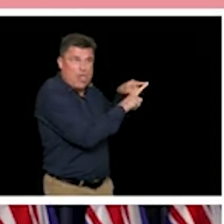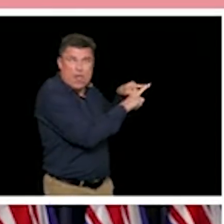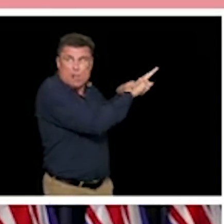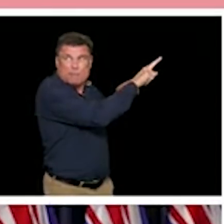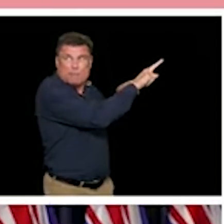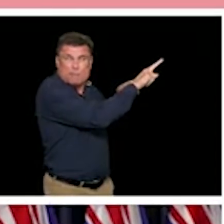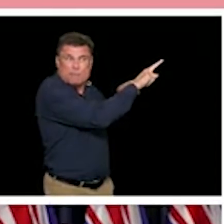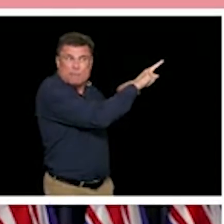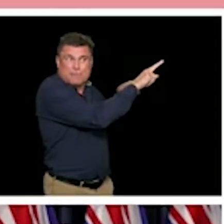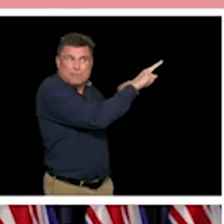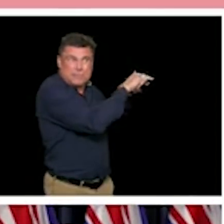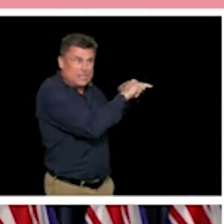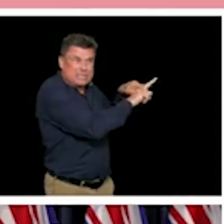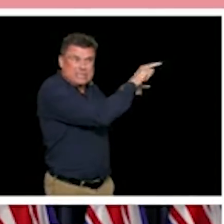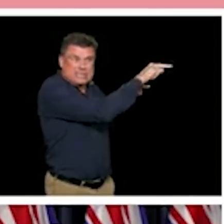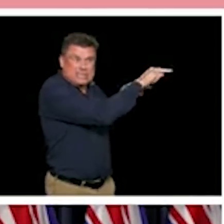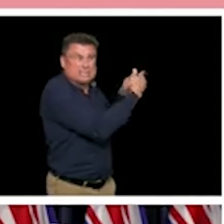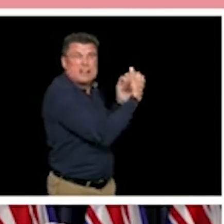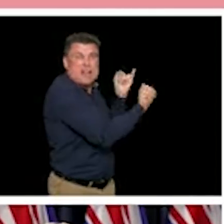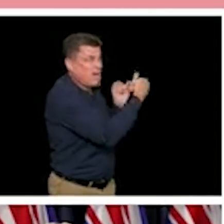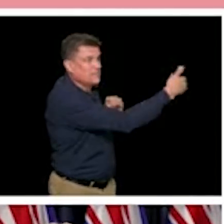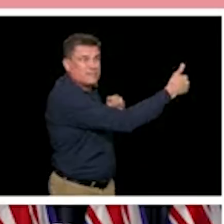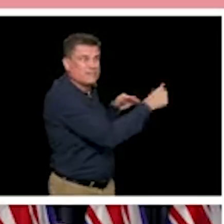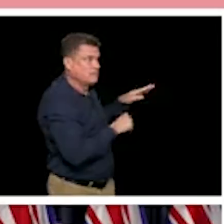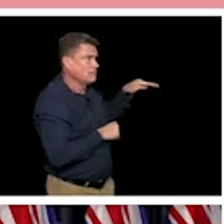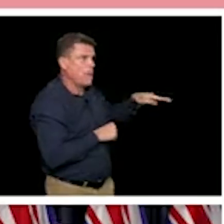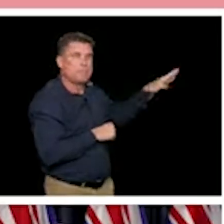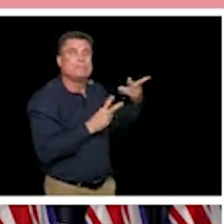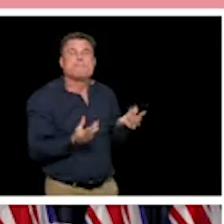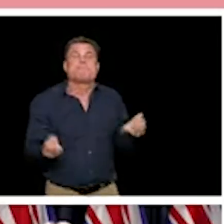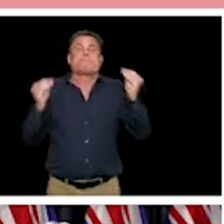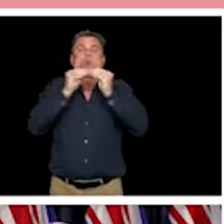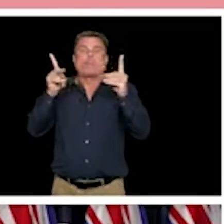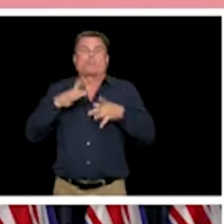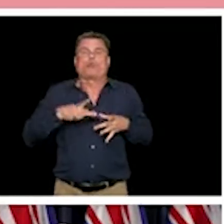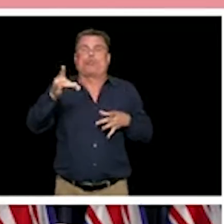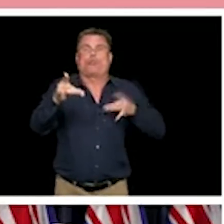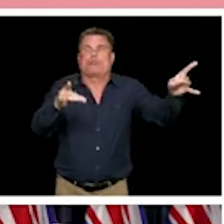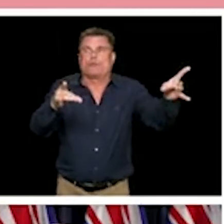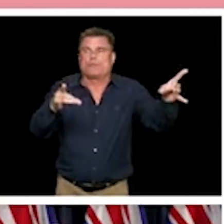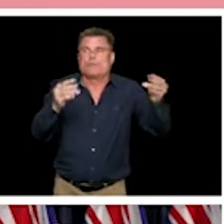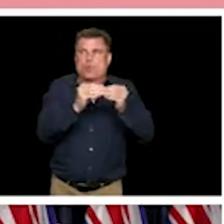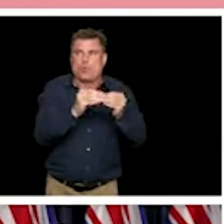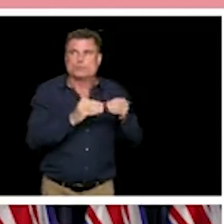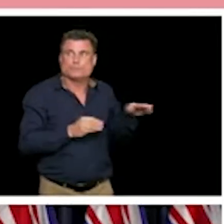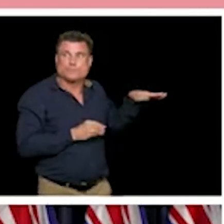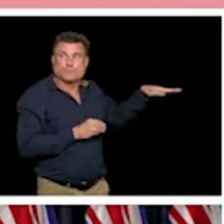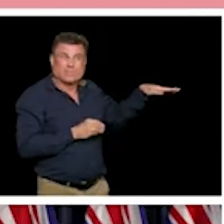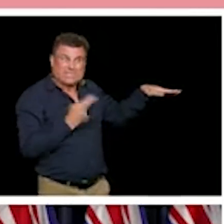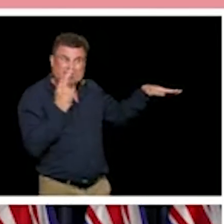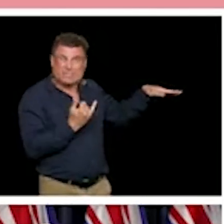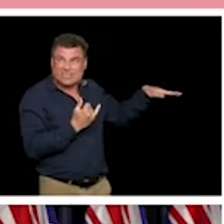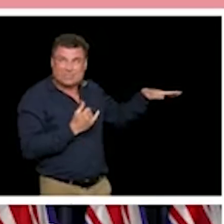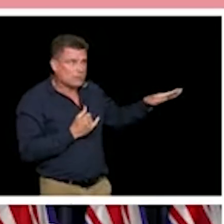risk. And we are able to do that. What we see in this is that when we pay attention to it, we can bend that curve back down.